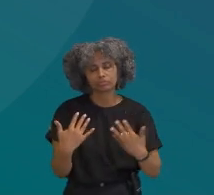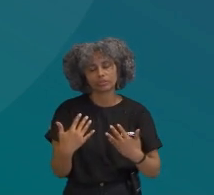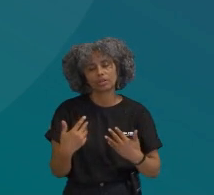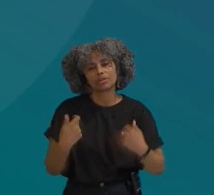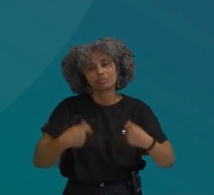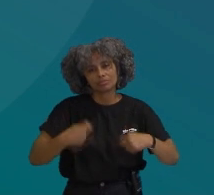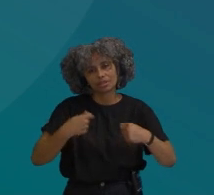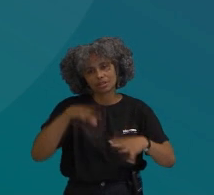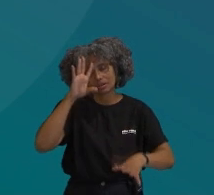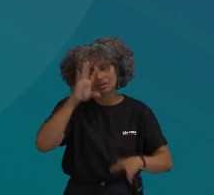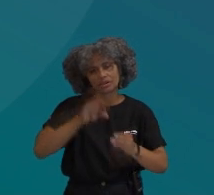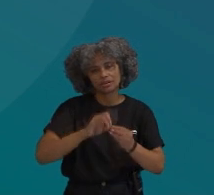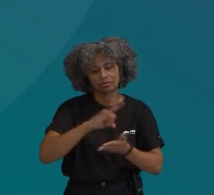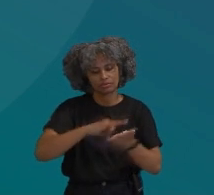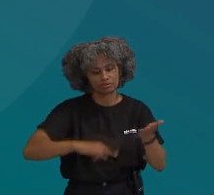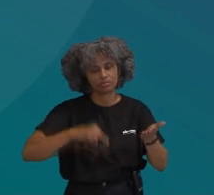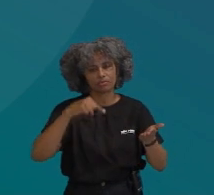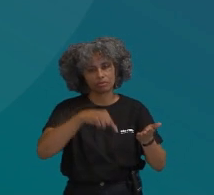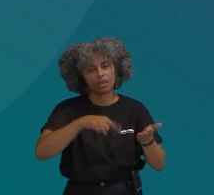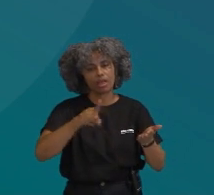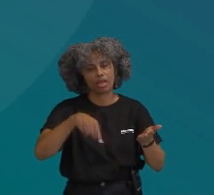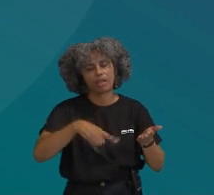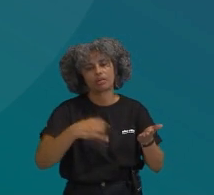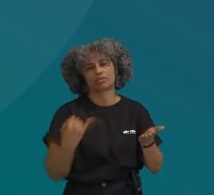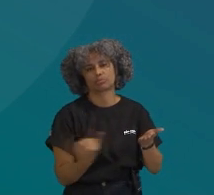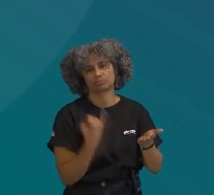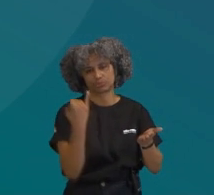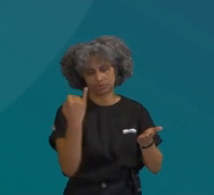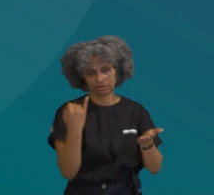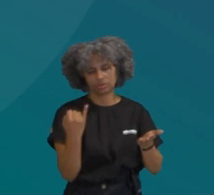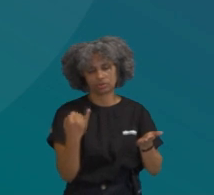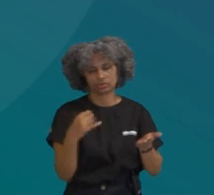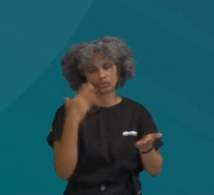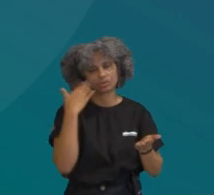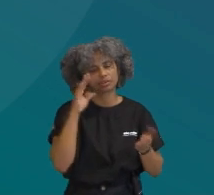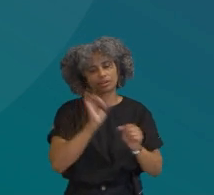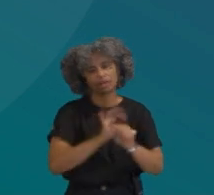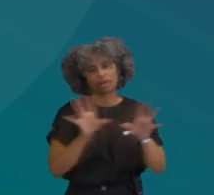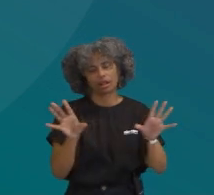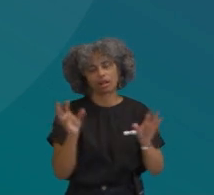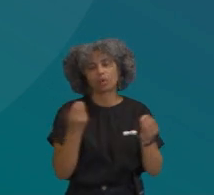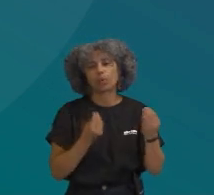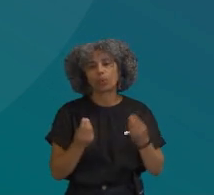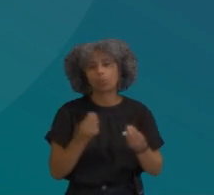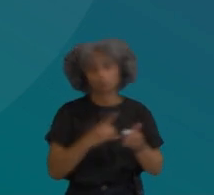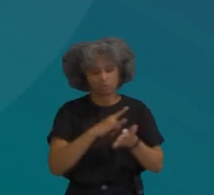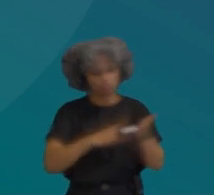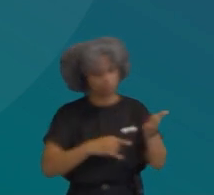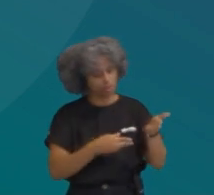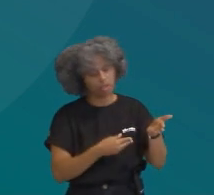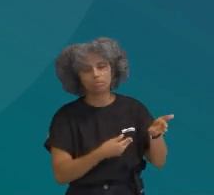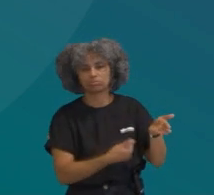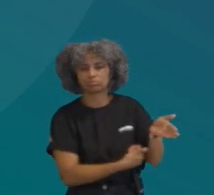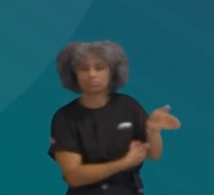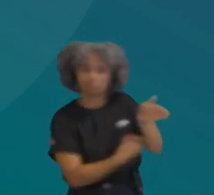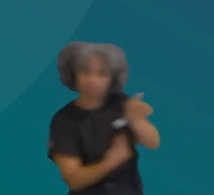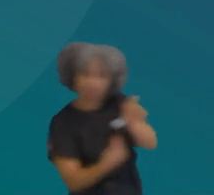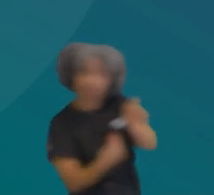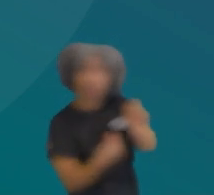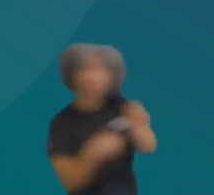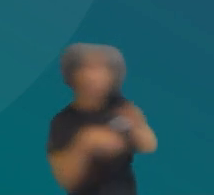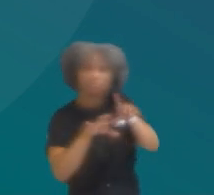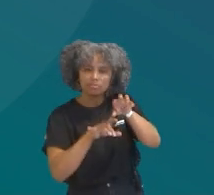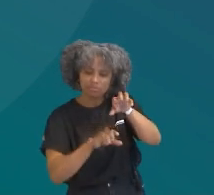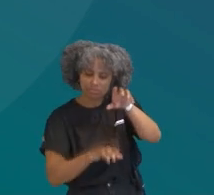departments. There's another example of one of these pages from those reports. It's in maps that show us which pieces of land we bought over